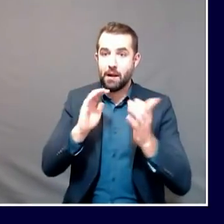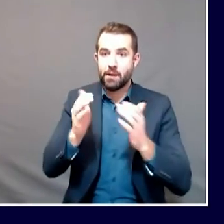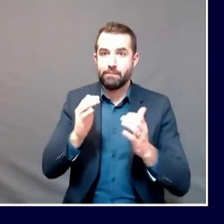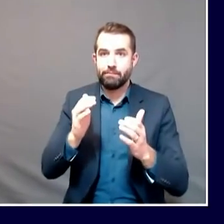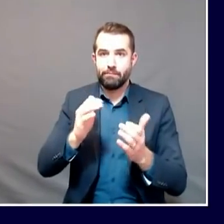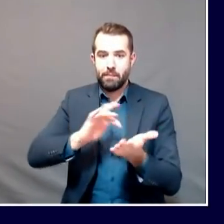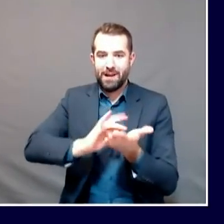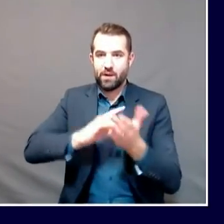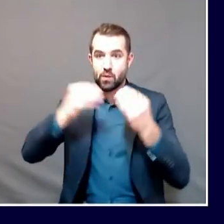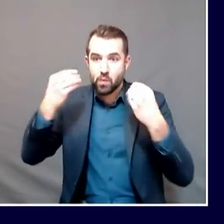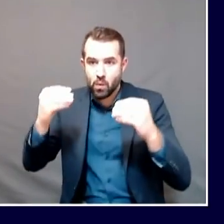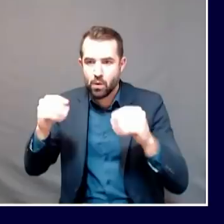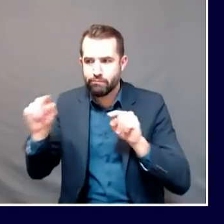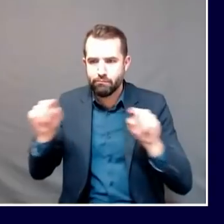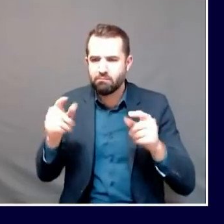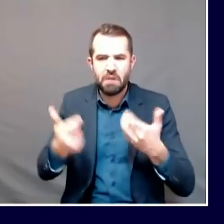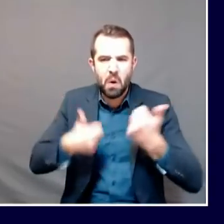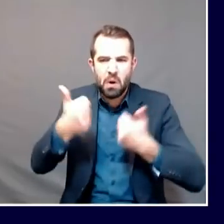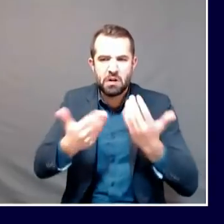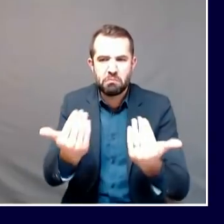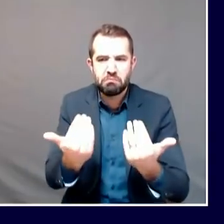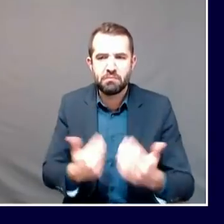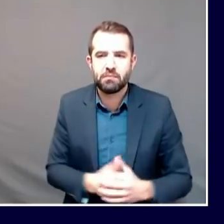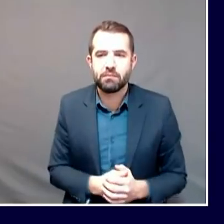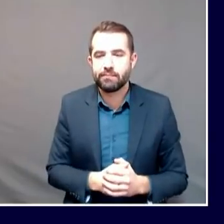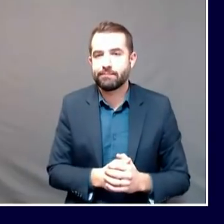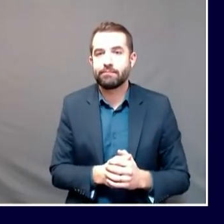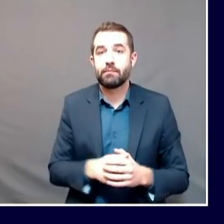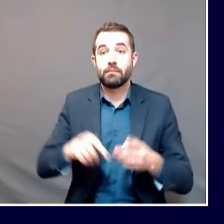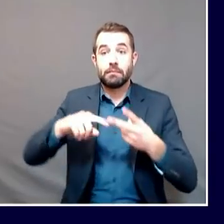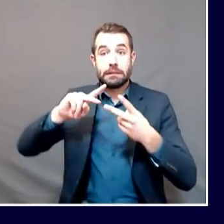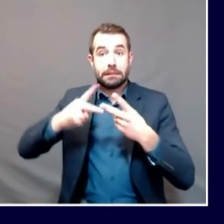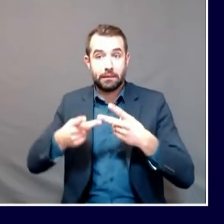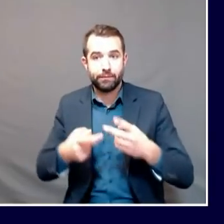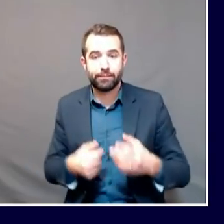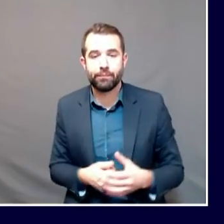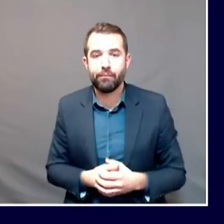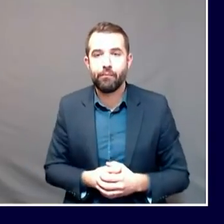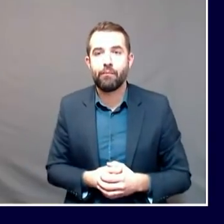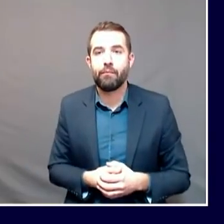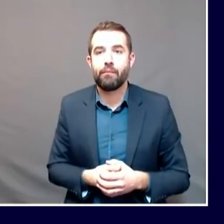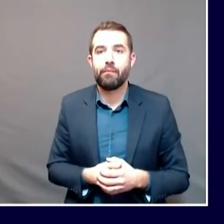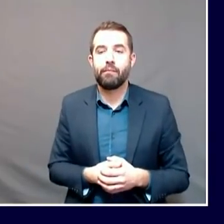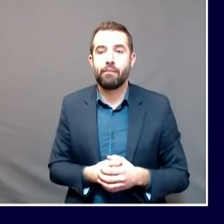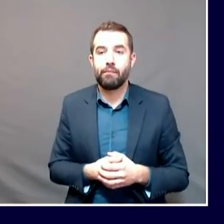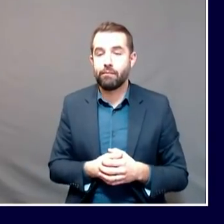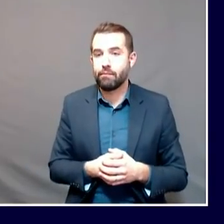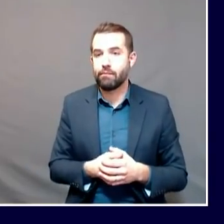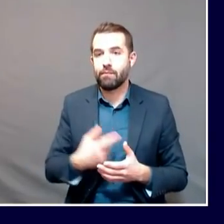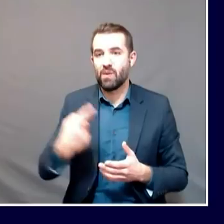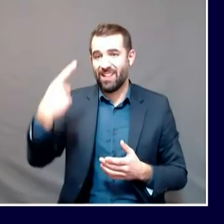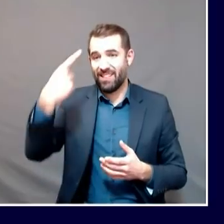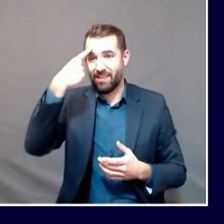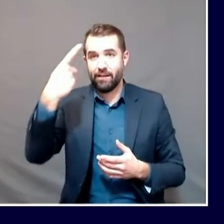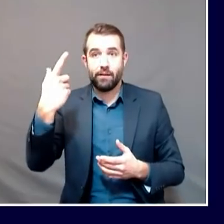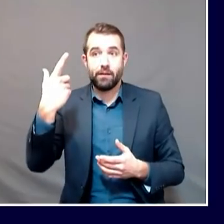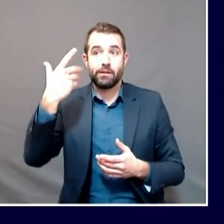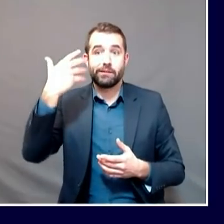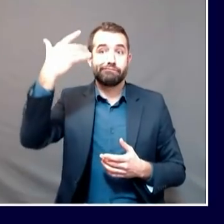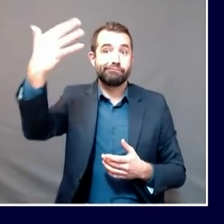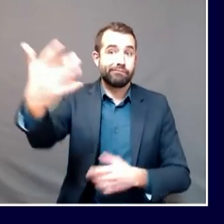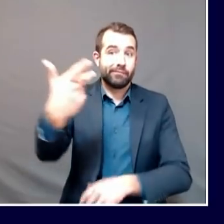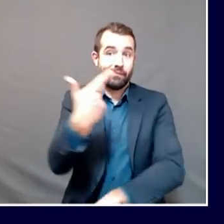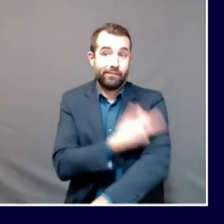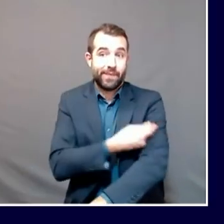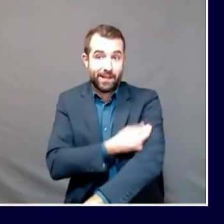do you intend to eventually have this vaccine delivery data on the